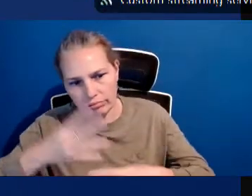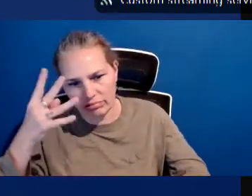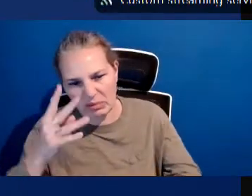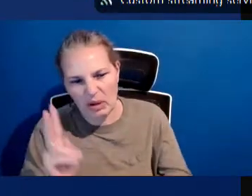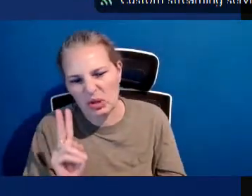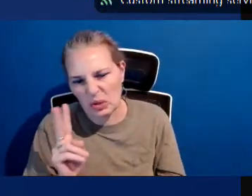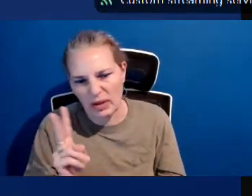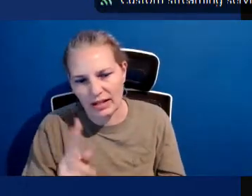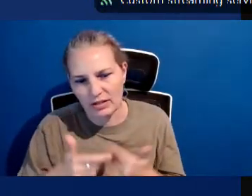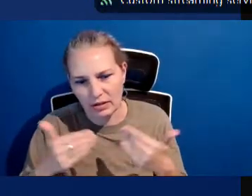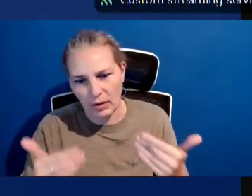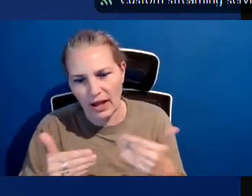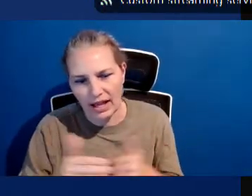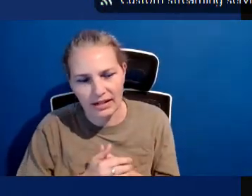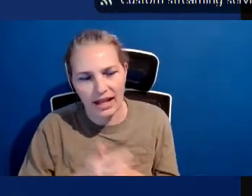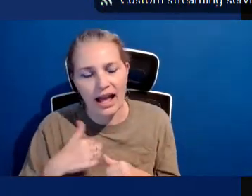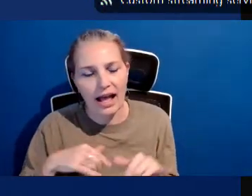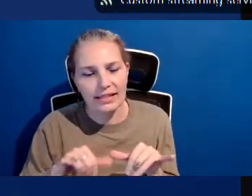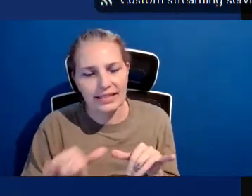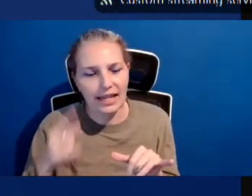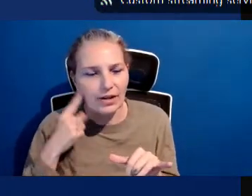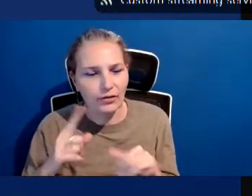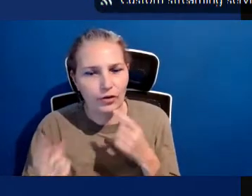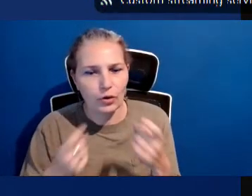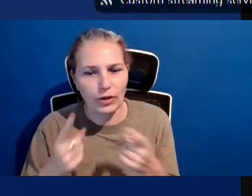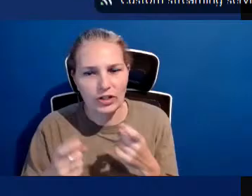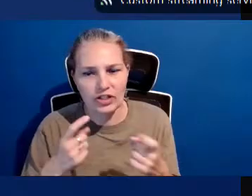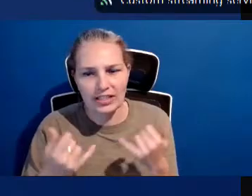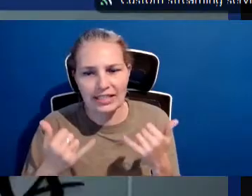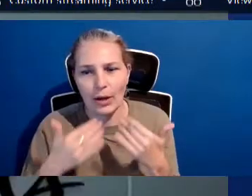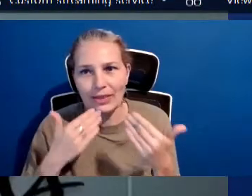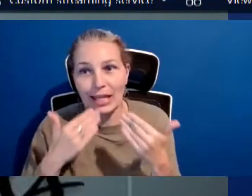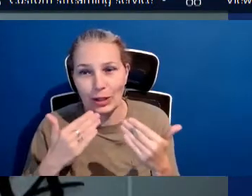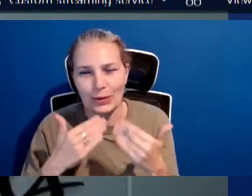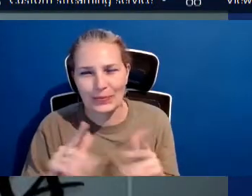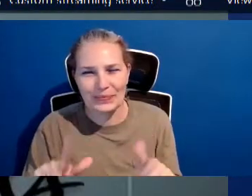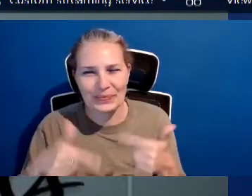is thank you, and we'll stick around for questions. Thank you.